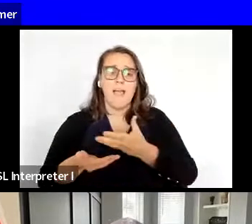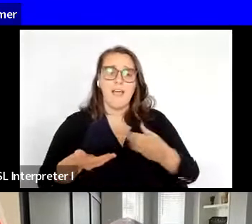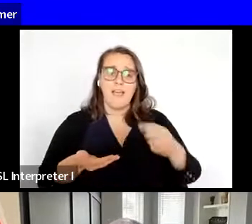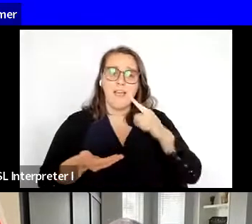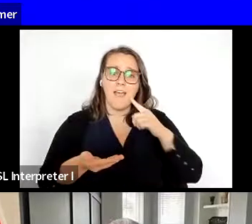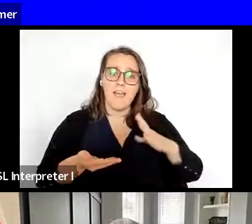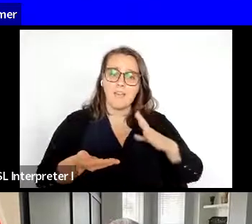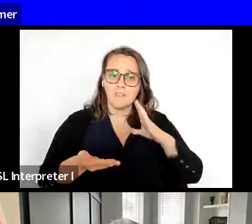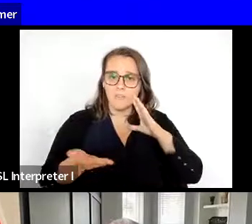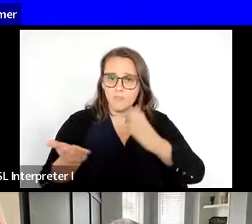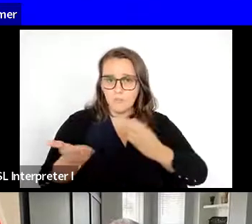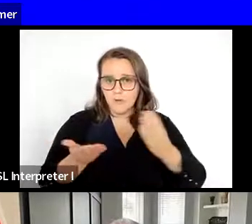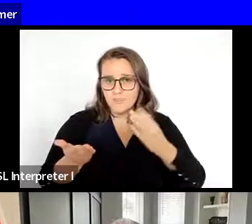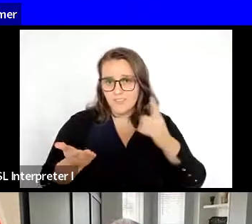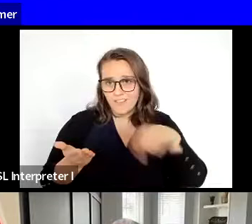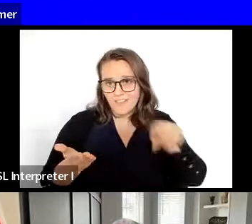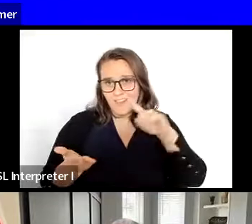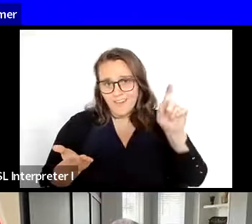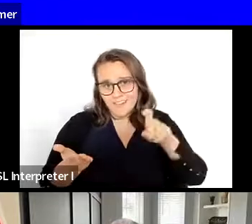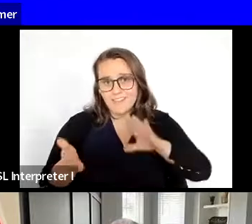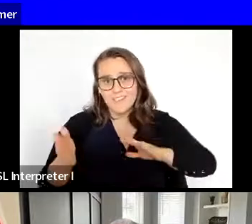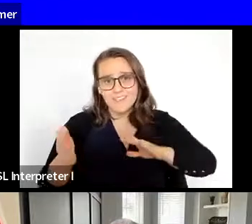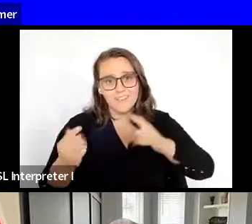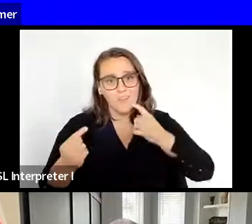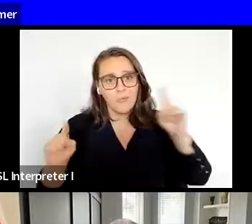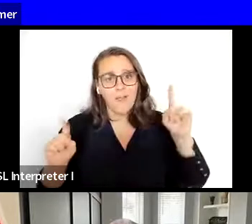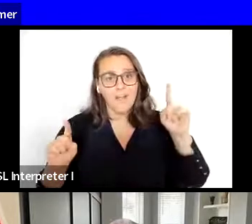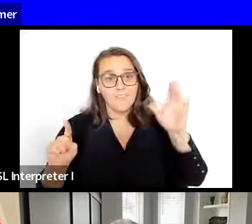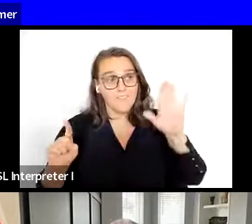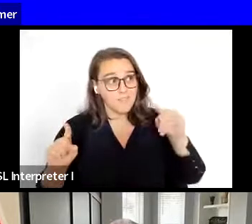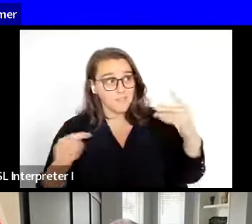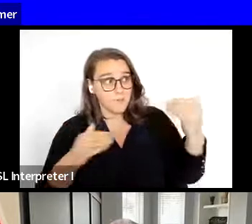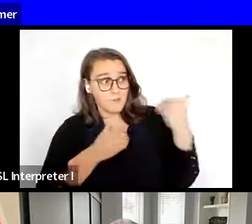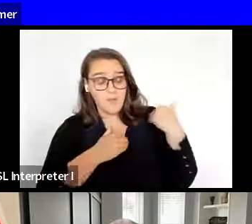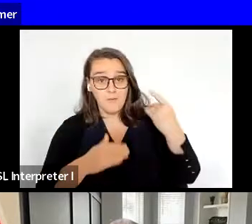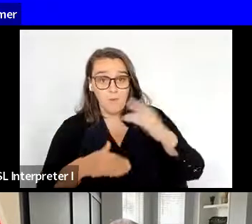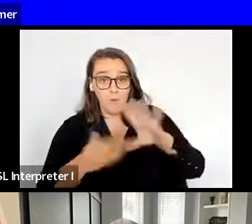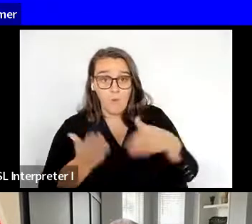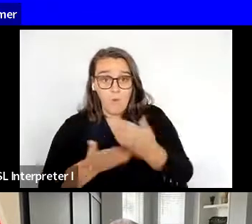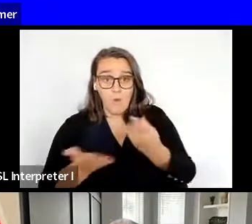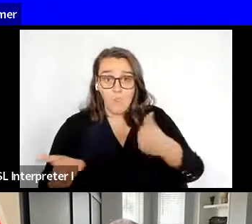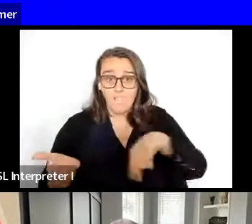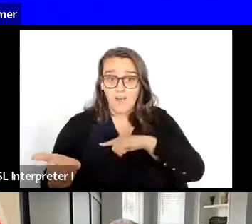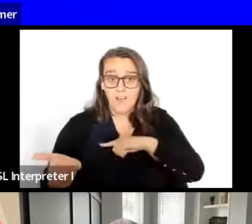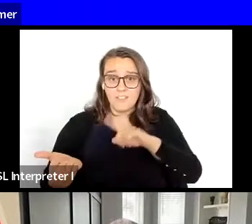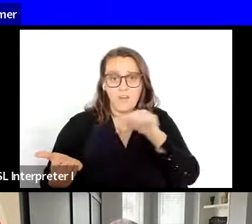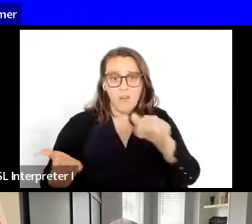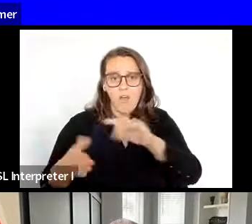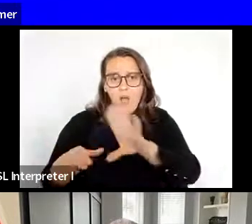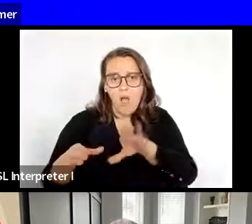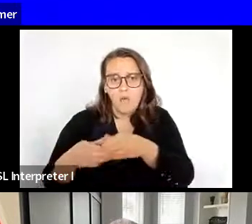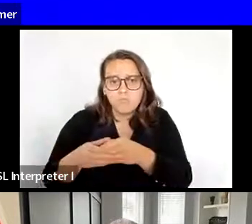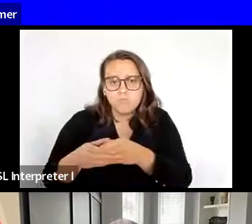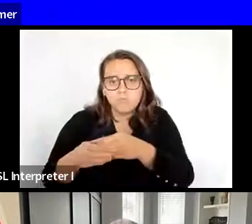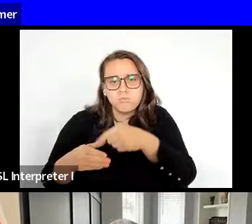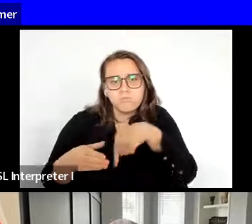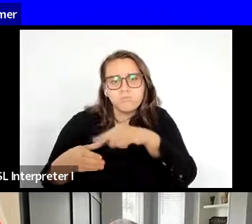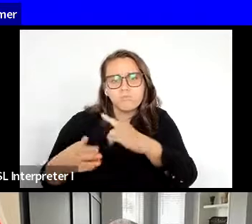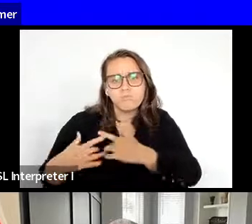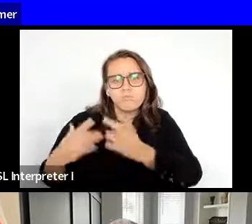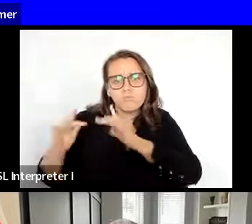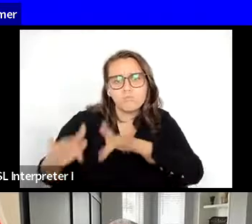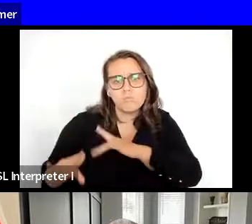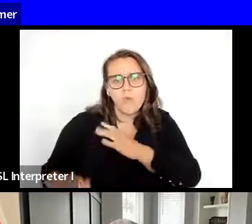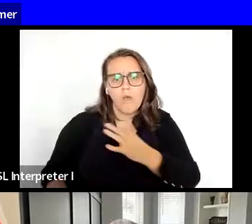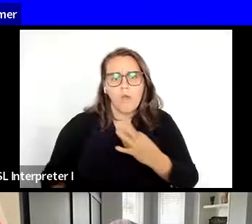thrive. That is a responsibility that falls to all of us, not to just a small group of compassionate volunteers, not